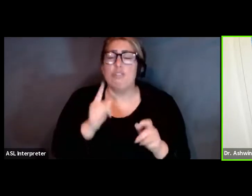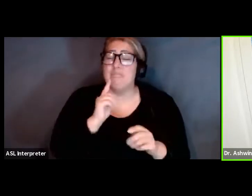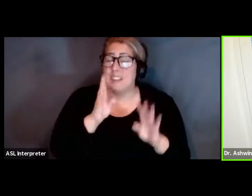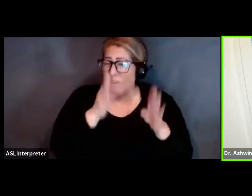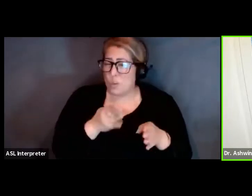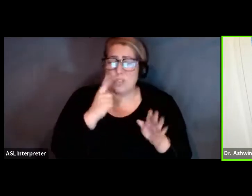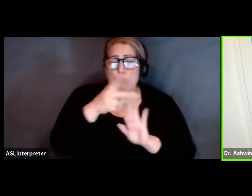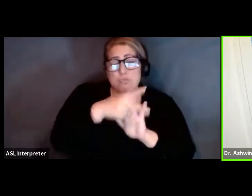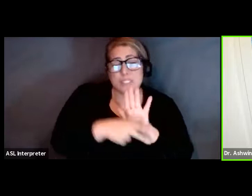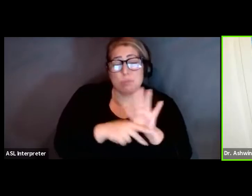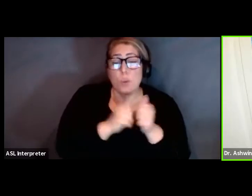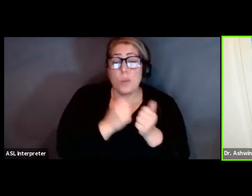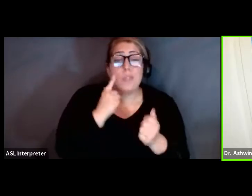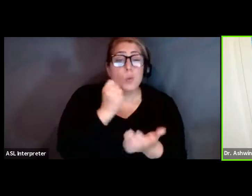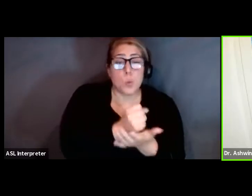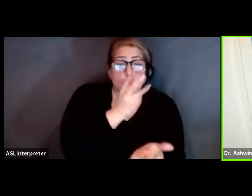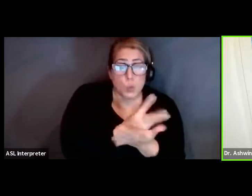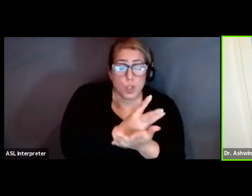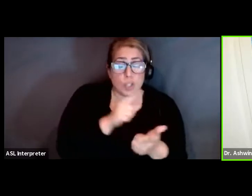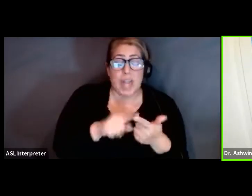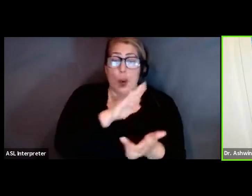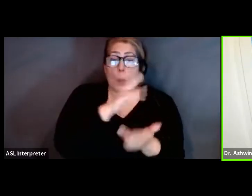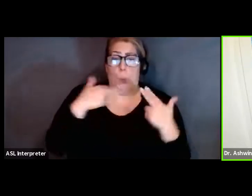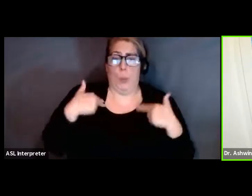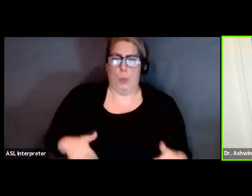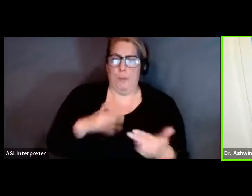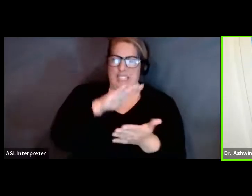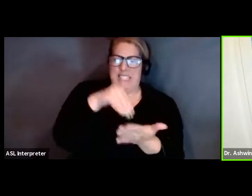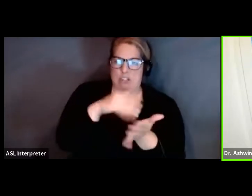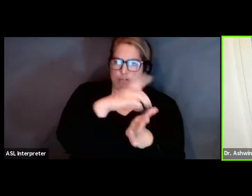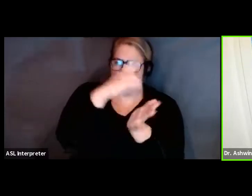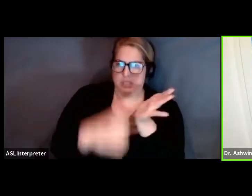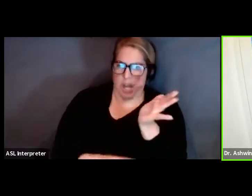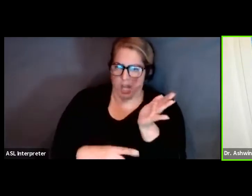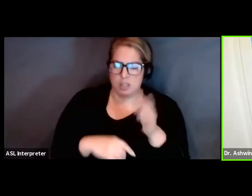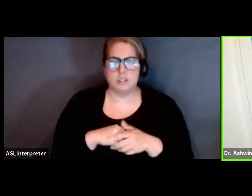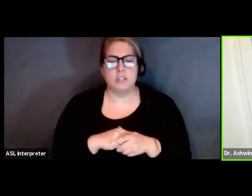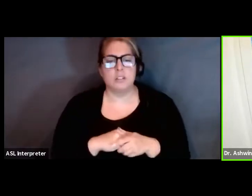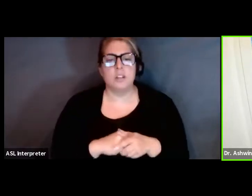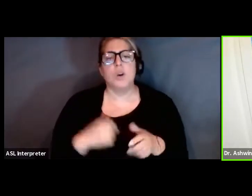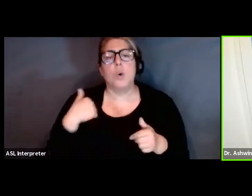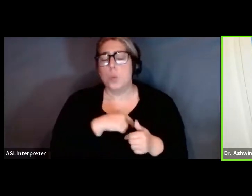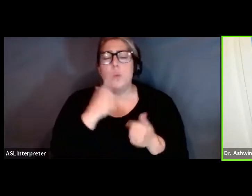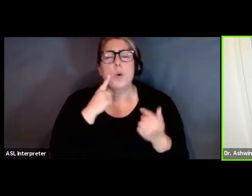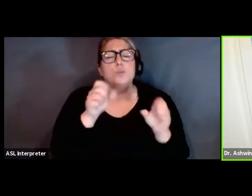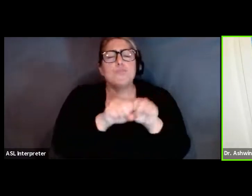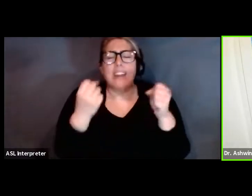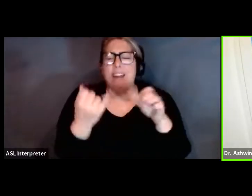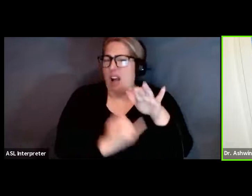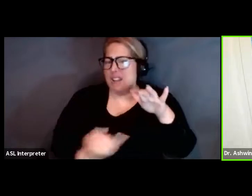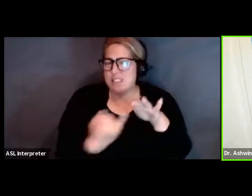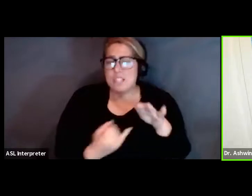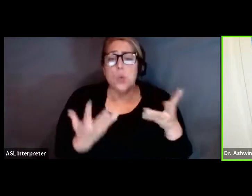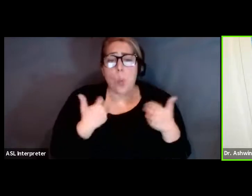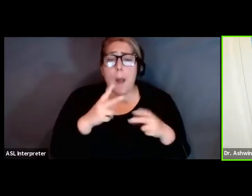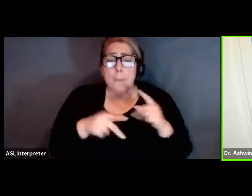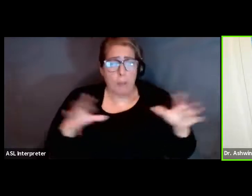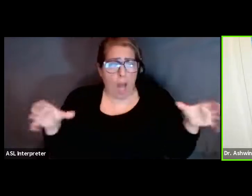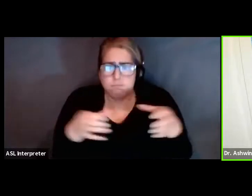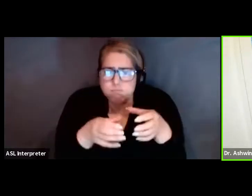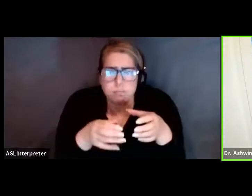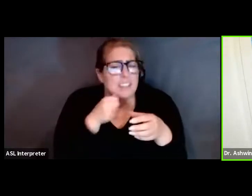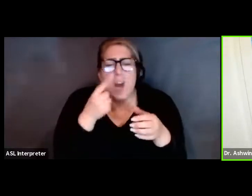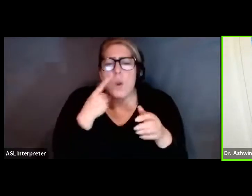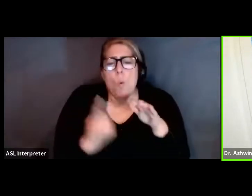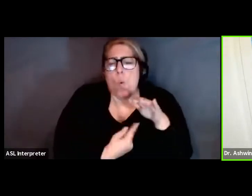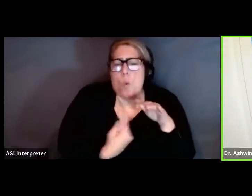and human-centered design, created to build community, break isolation, and improve health and opportunity for people